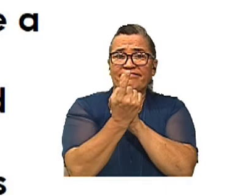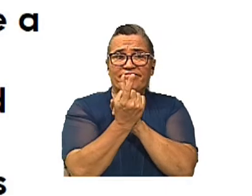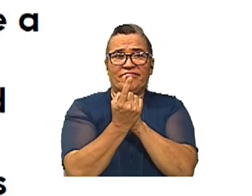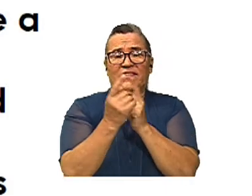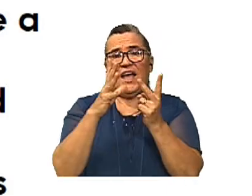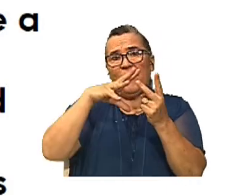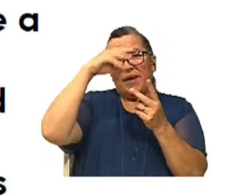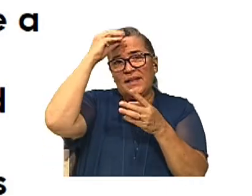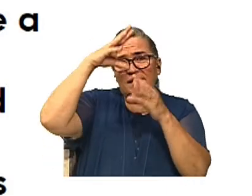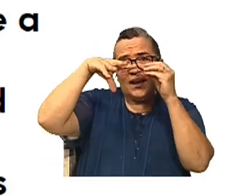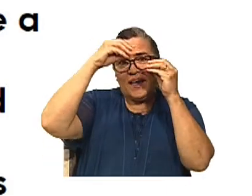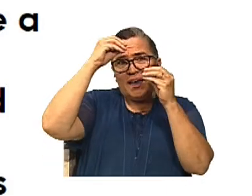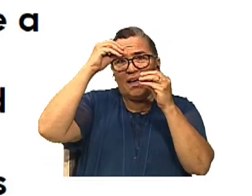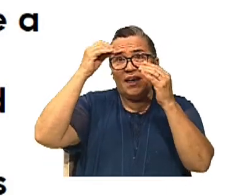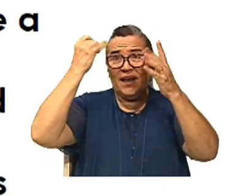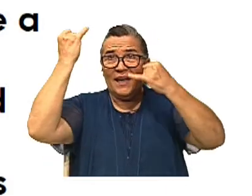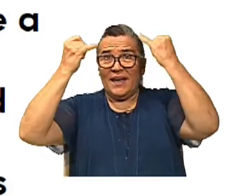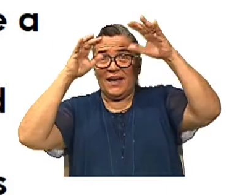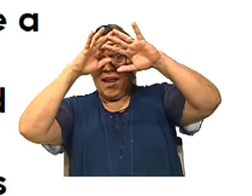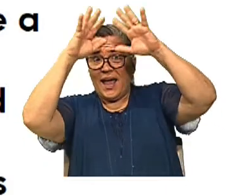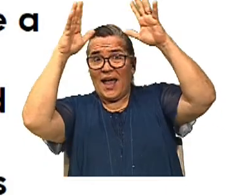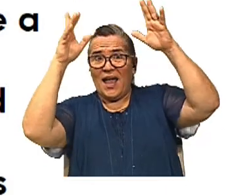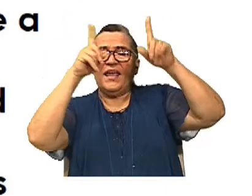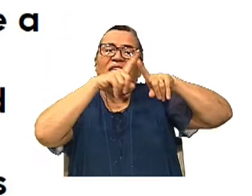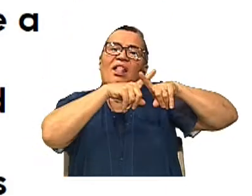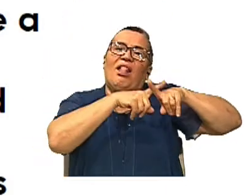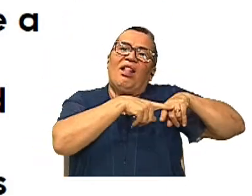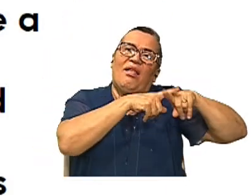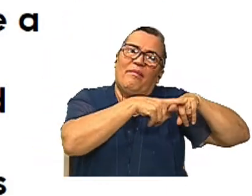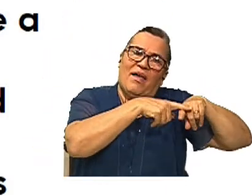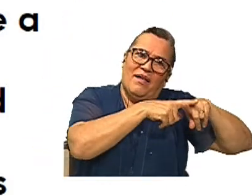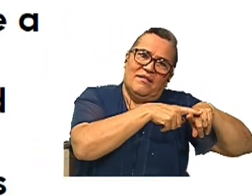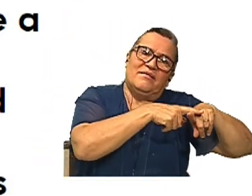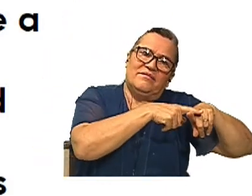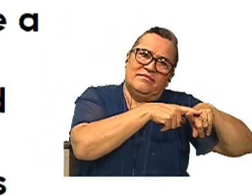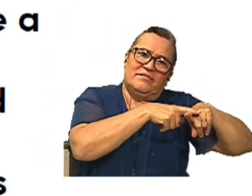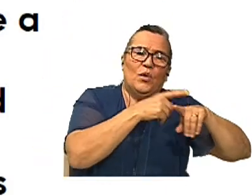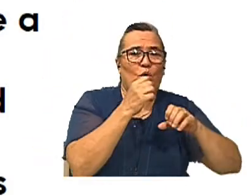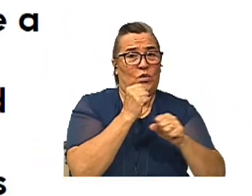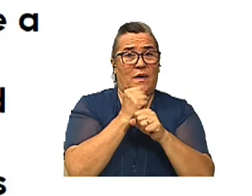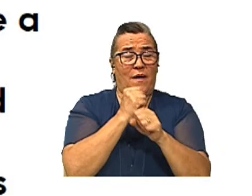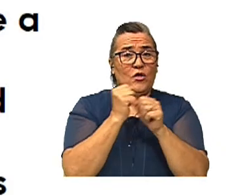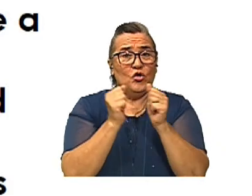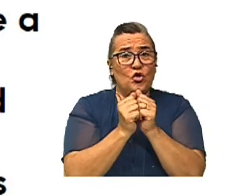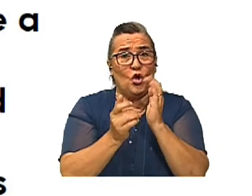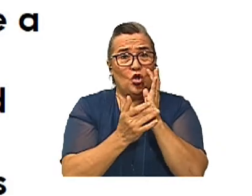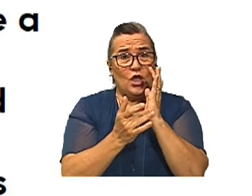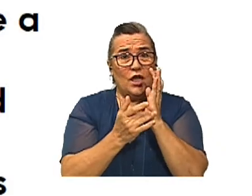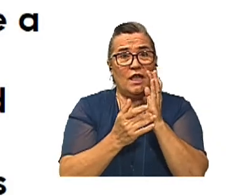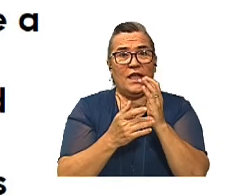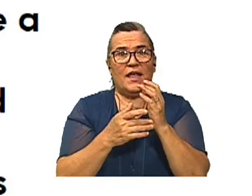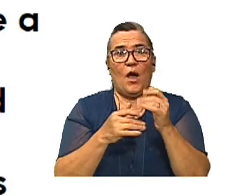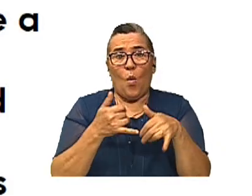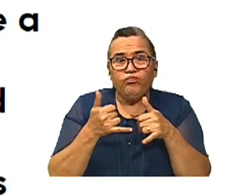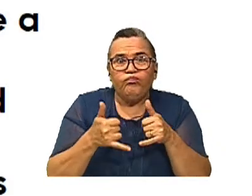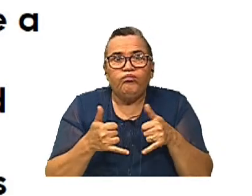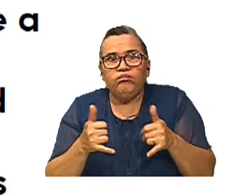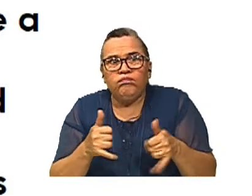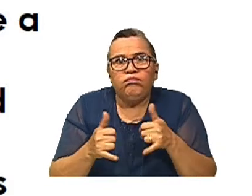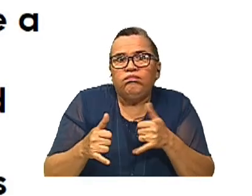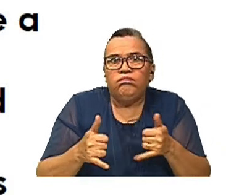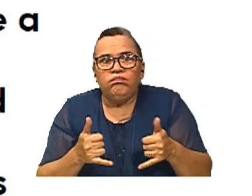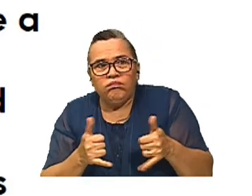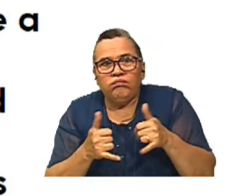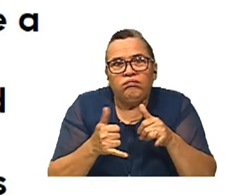a dependency, right? So if you are there, you are working with technology and you are playing video games the whole day and you are not doing